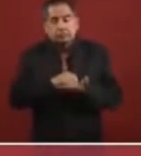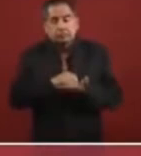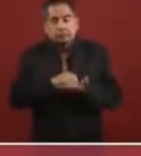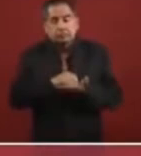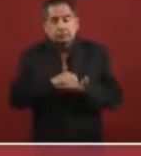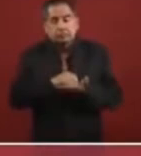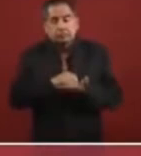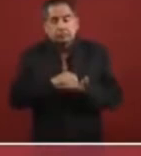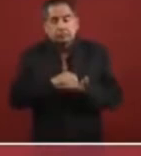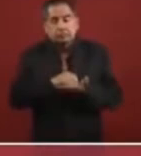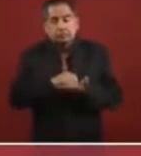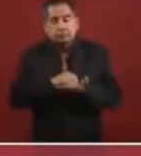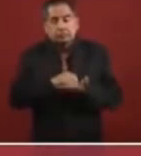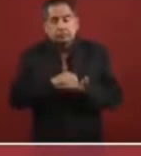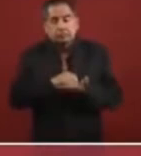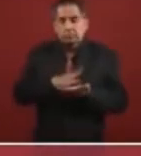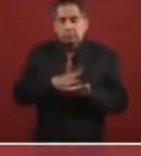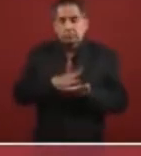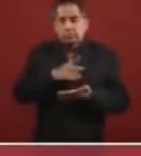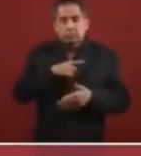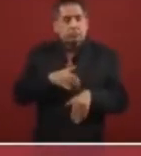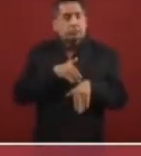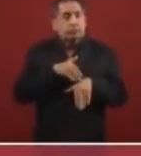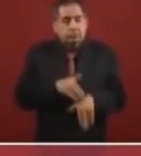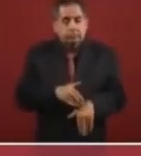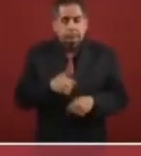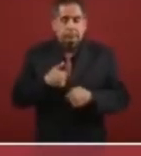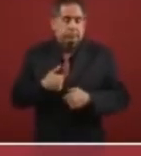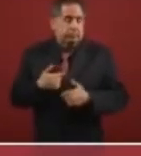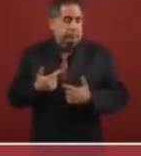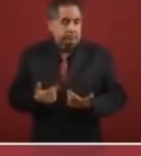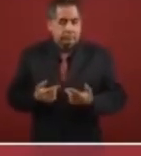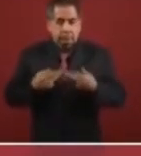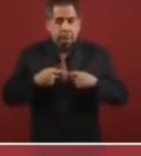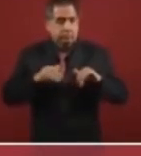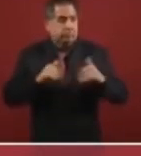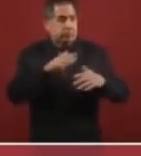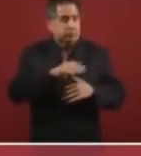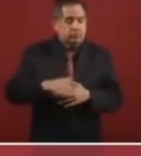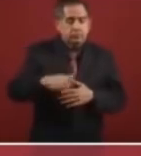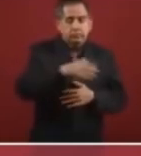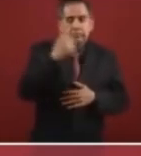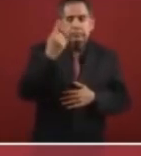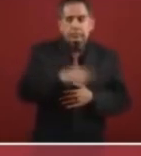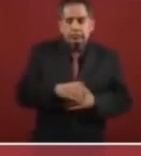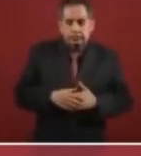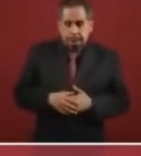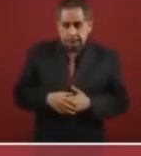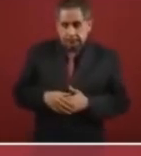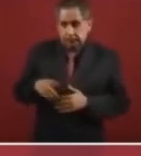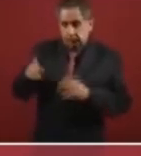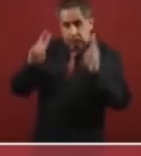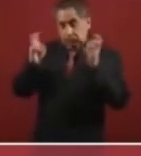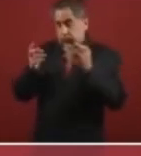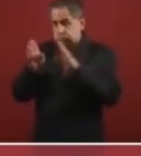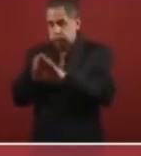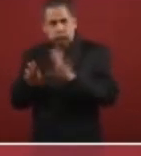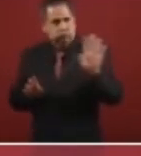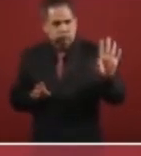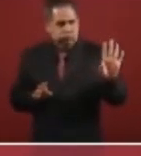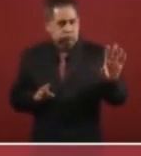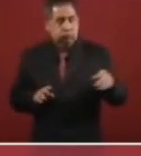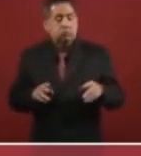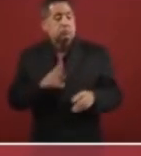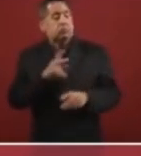I would then have to obey the people. A los mexicanos, the Mexican people, obey them. No, no,